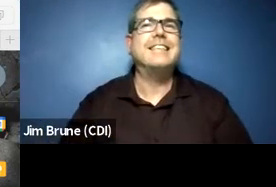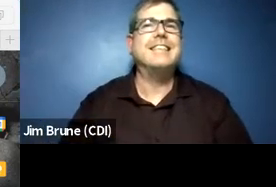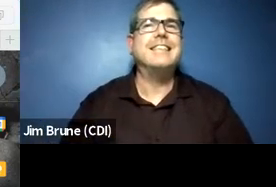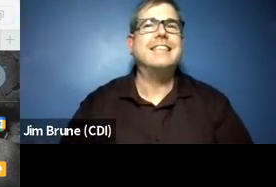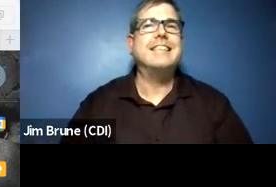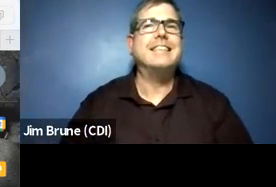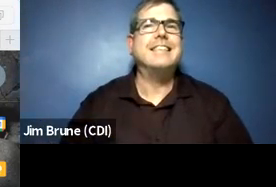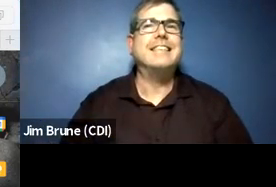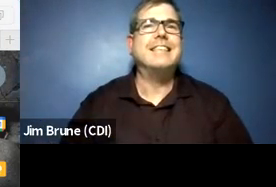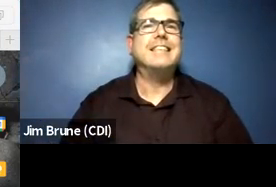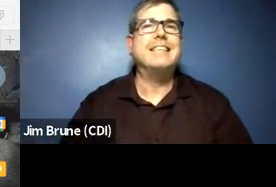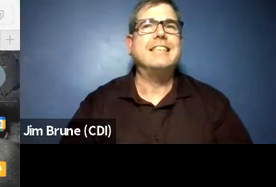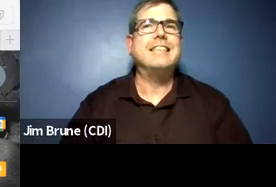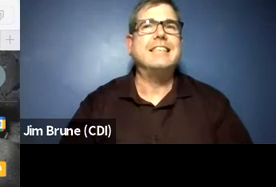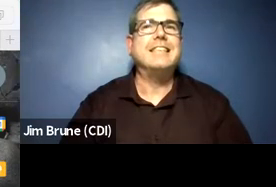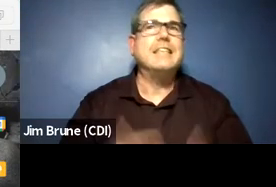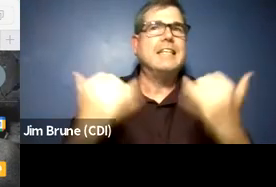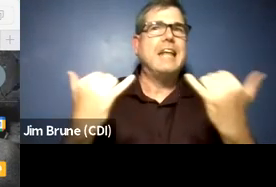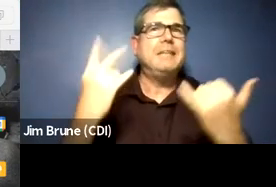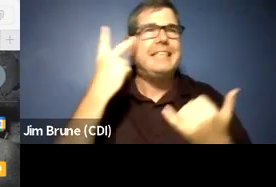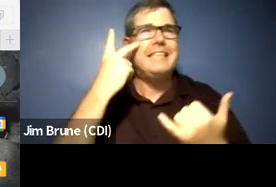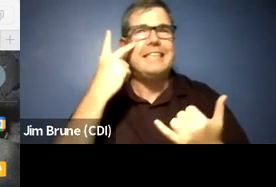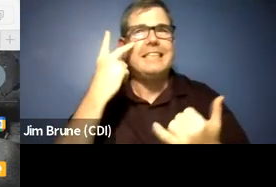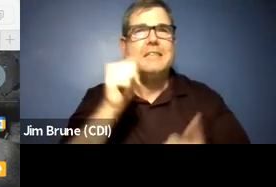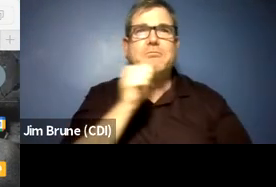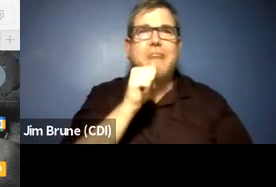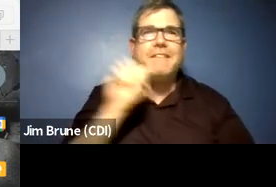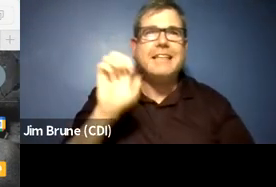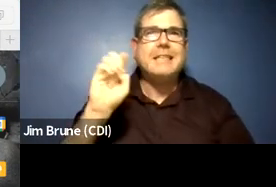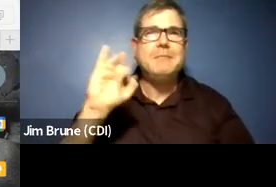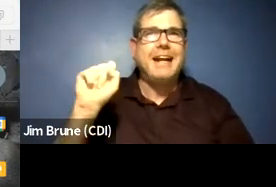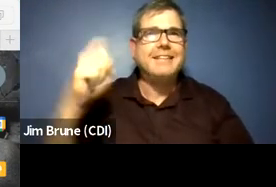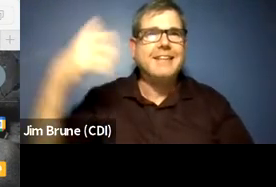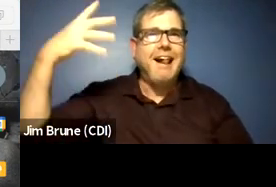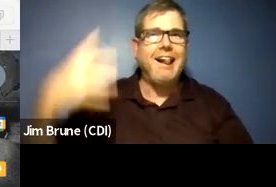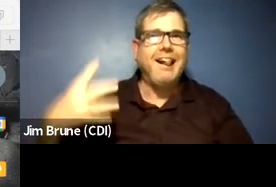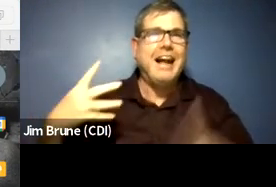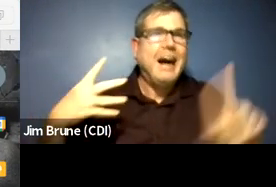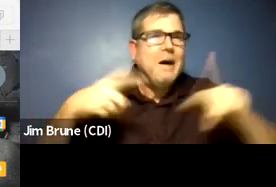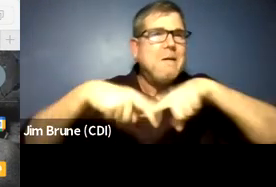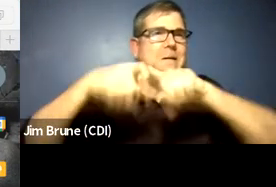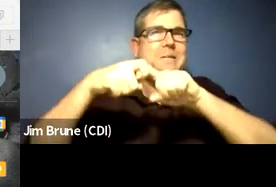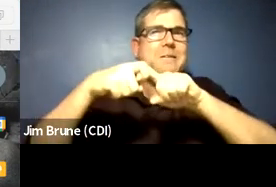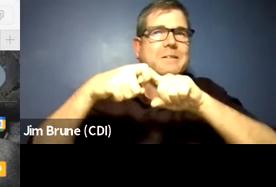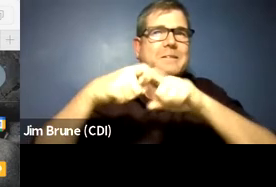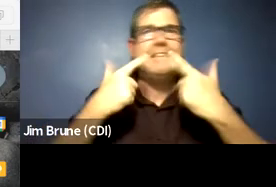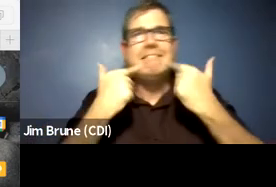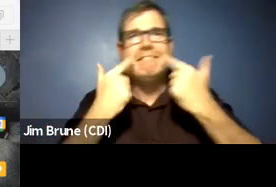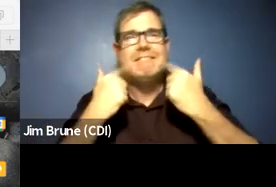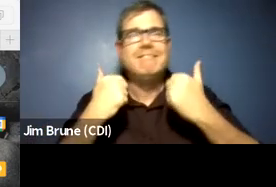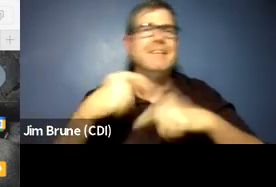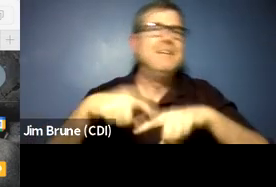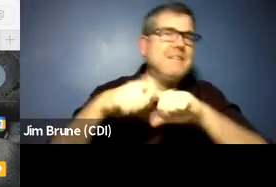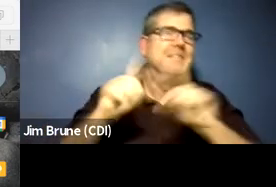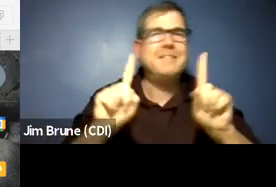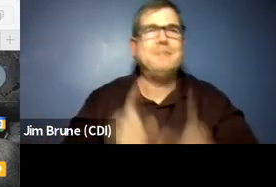private emails. Okay, hold on a second. Let's see.